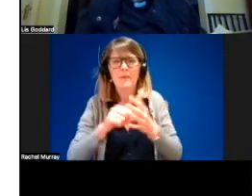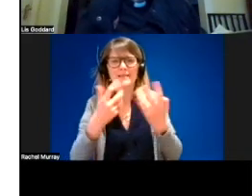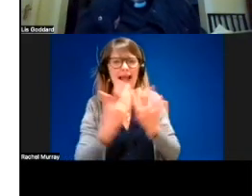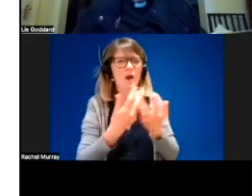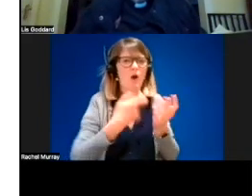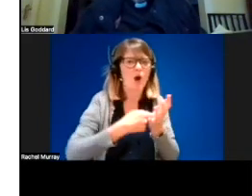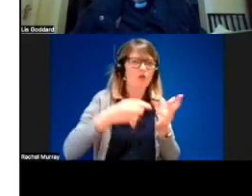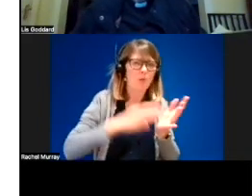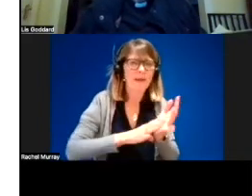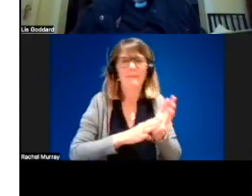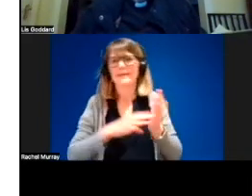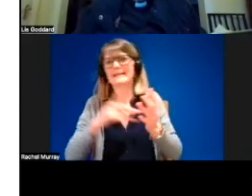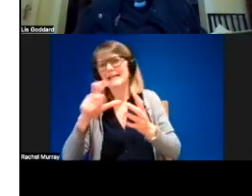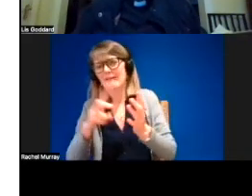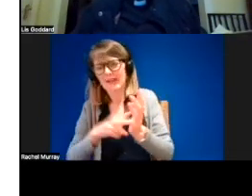read.